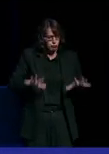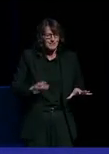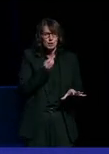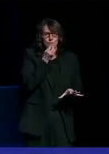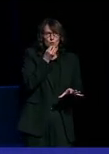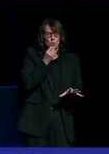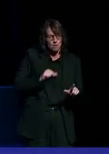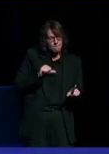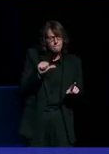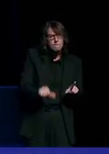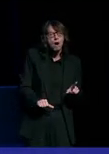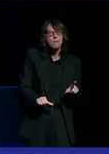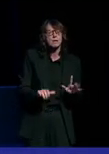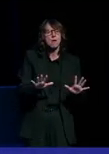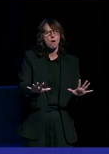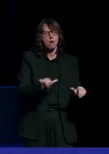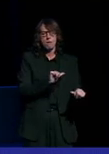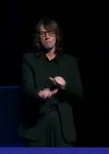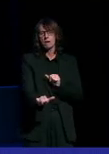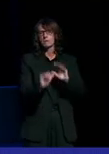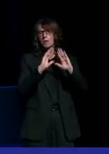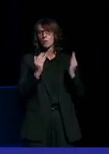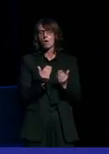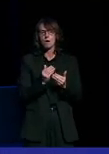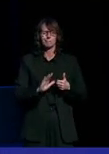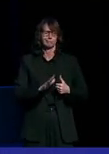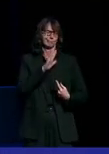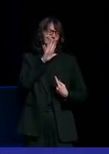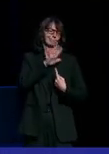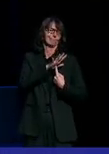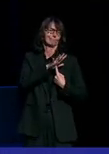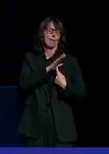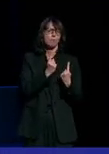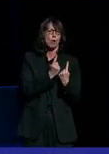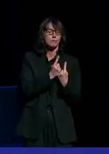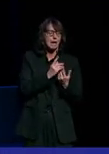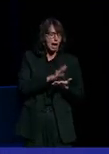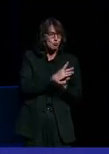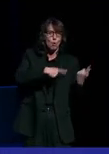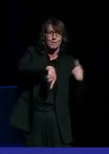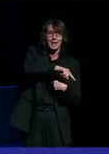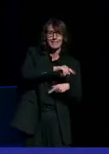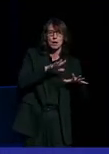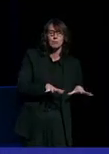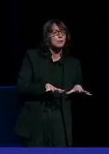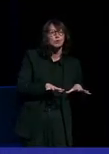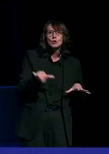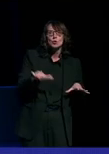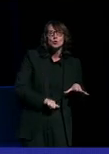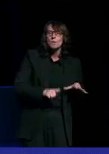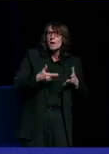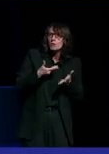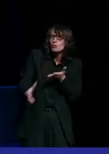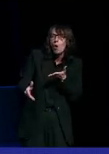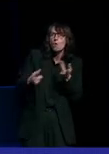and farming are the best in the world. Premium products that should not just be enjoyed at home, rather they should be championed around the